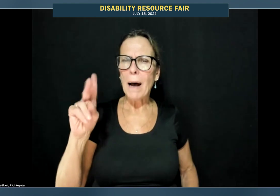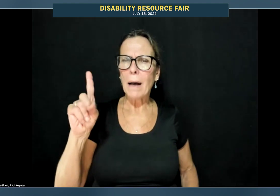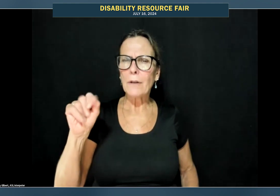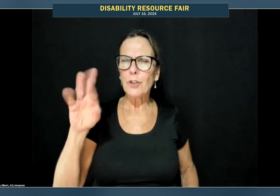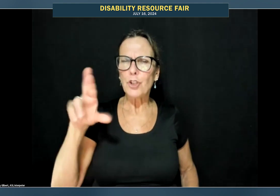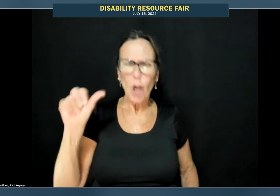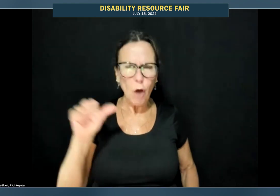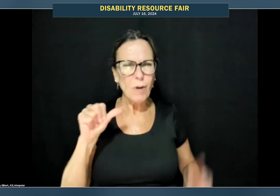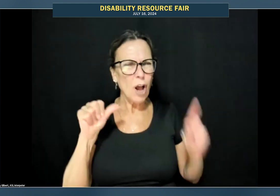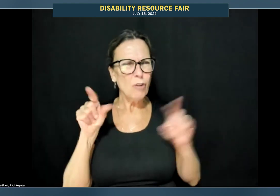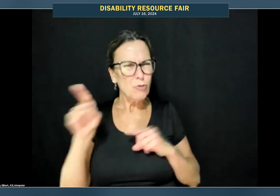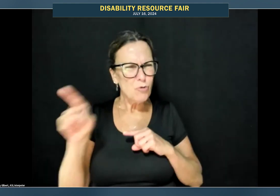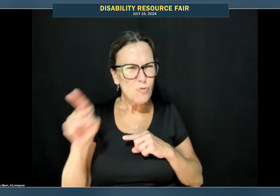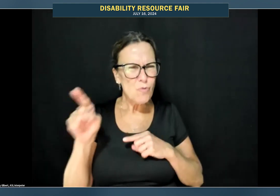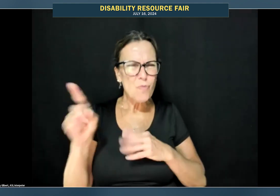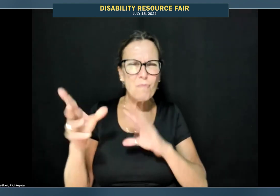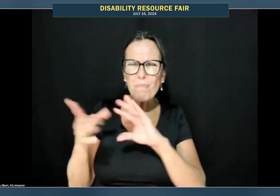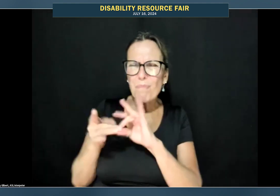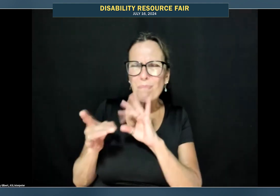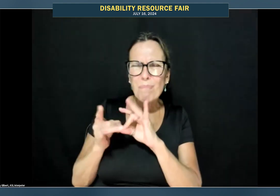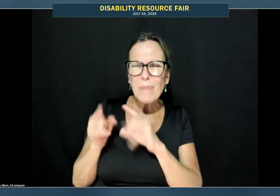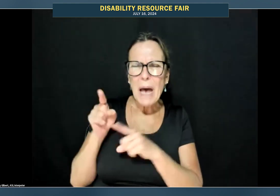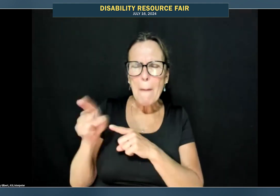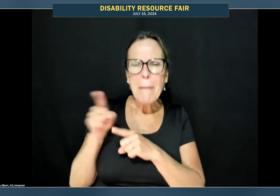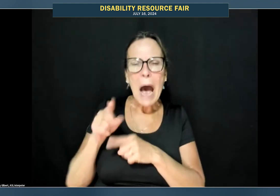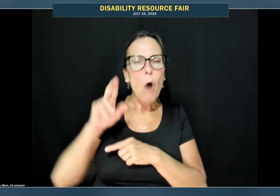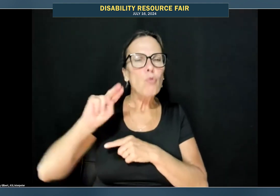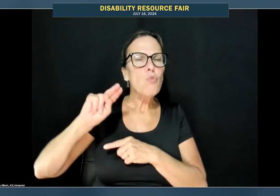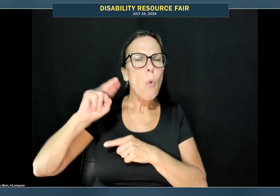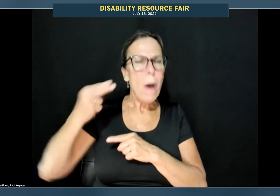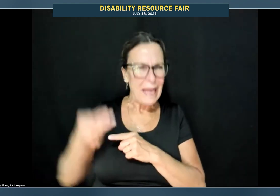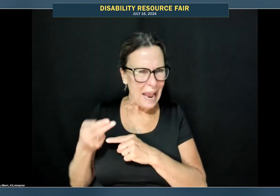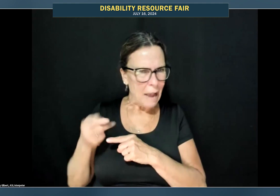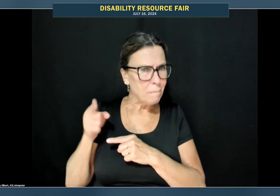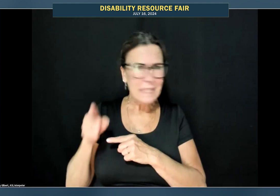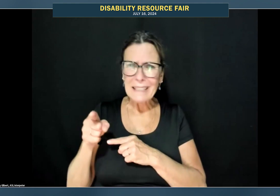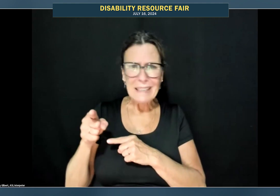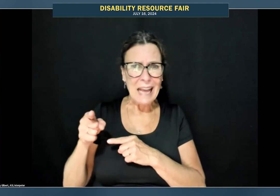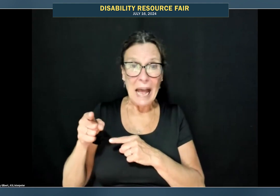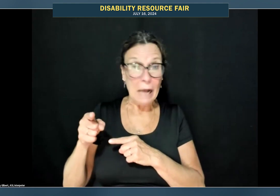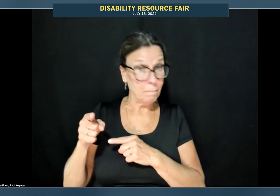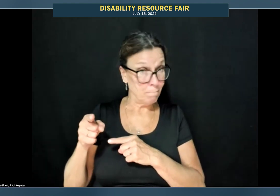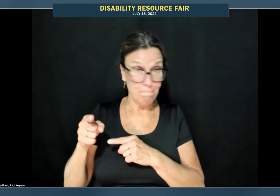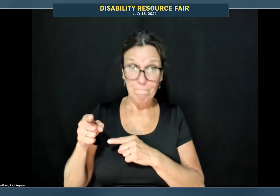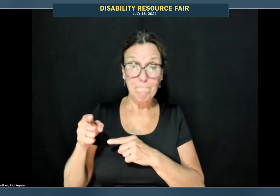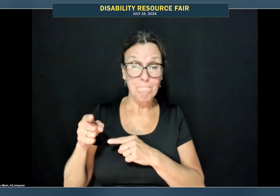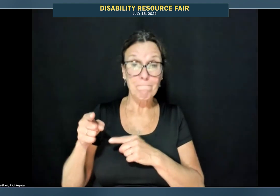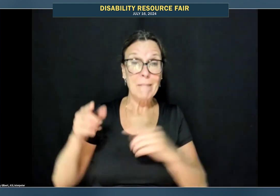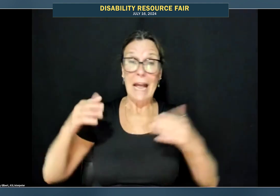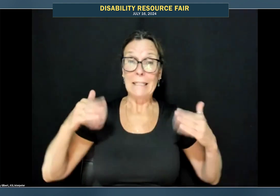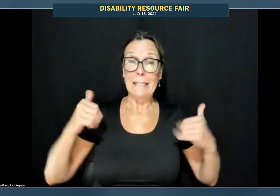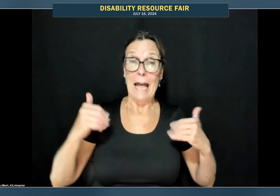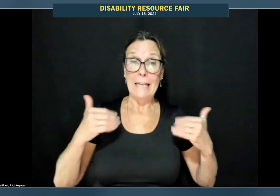You were talking about how Northampton has yet to have a accessible